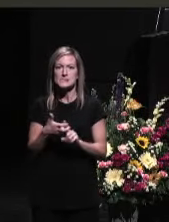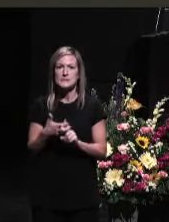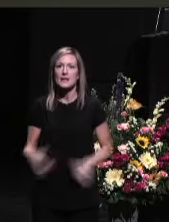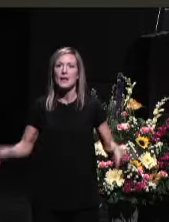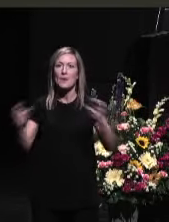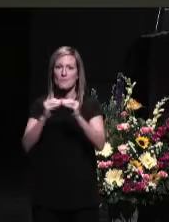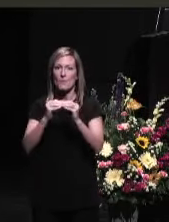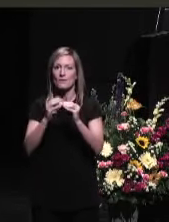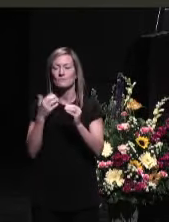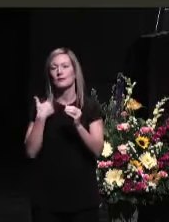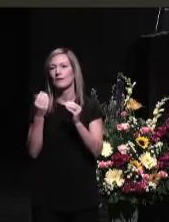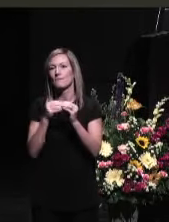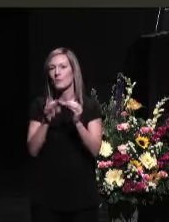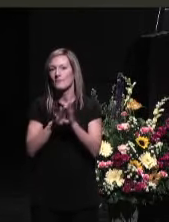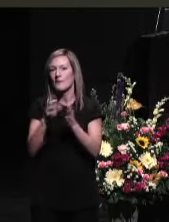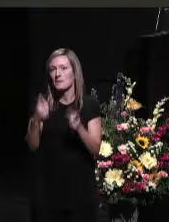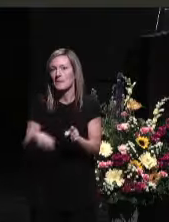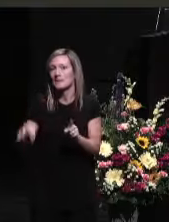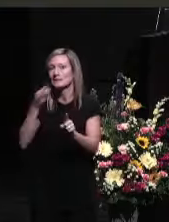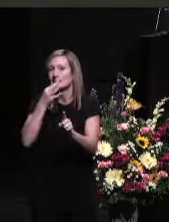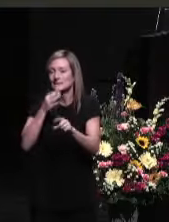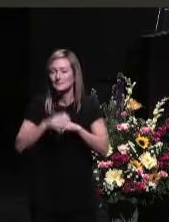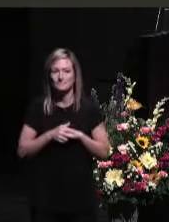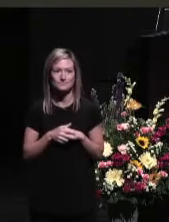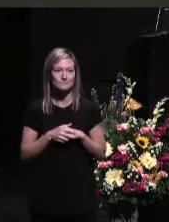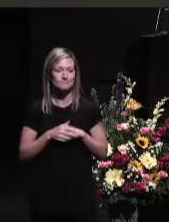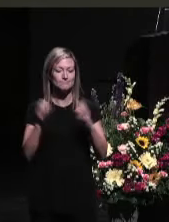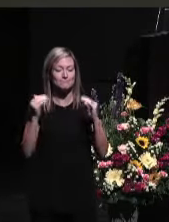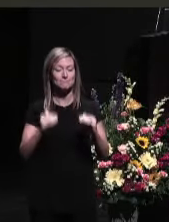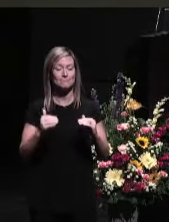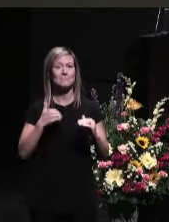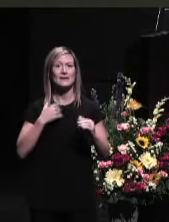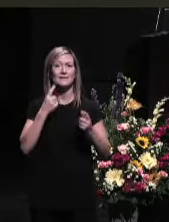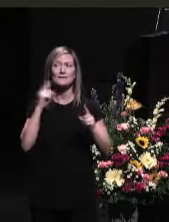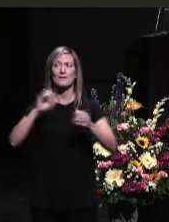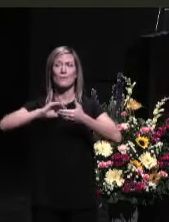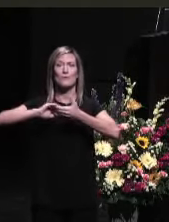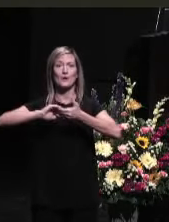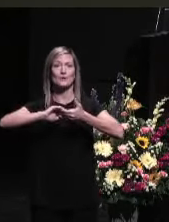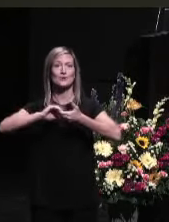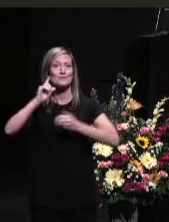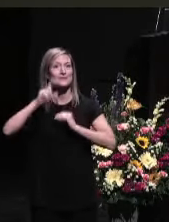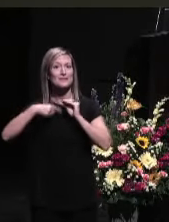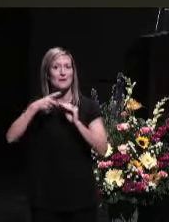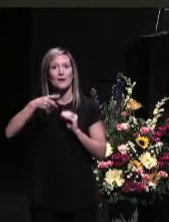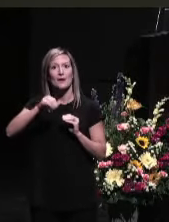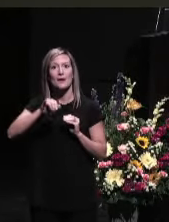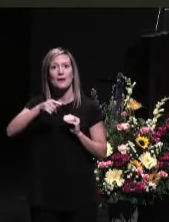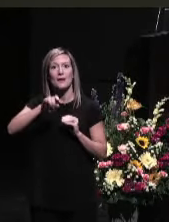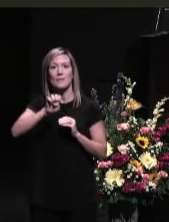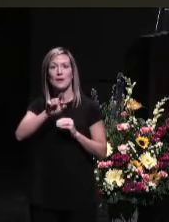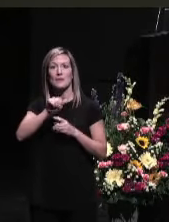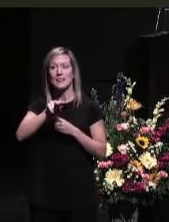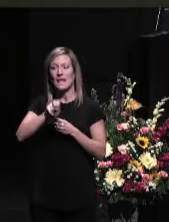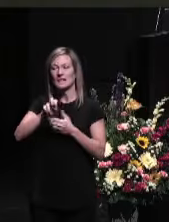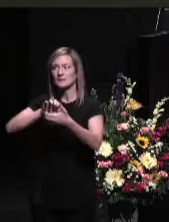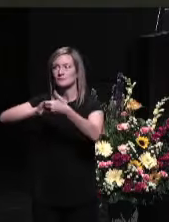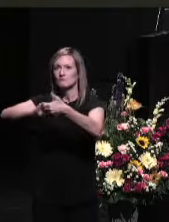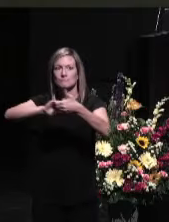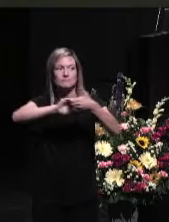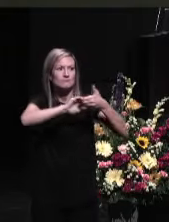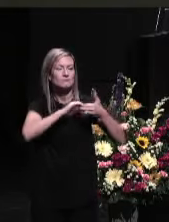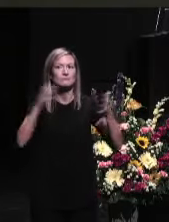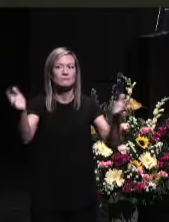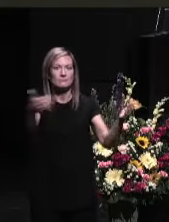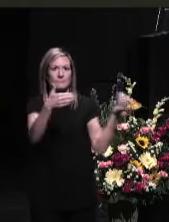to further develop that. We have some very successful partnerships when we think about pipelines that are so vitally important.